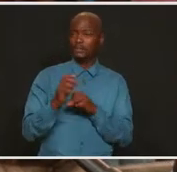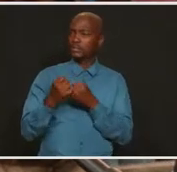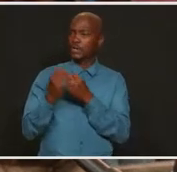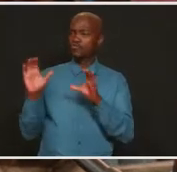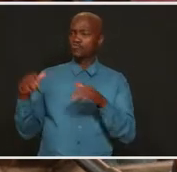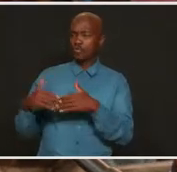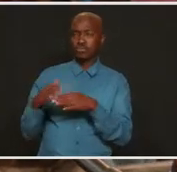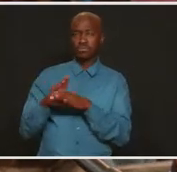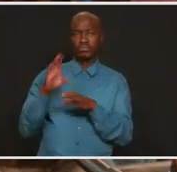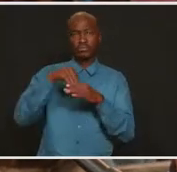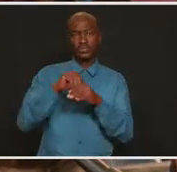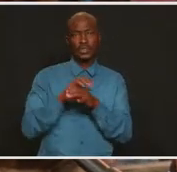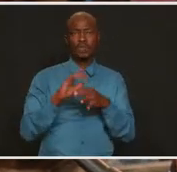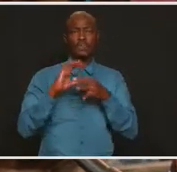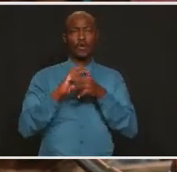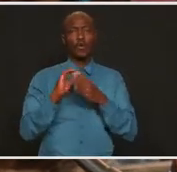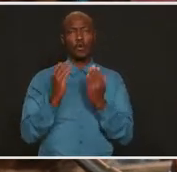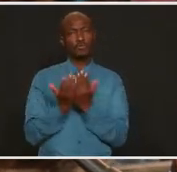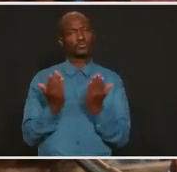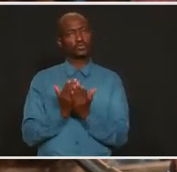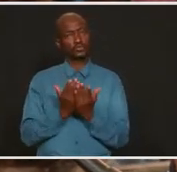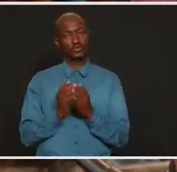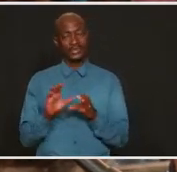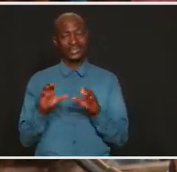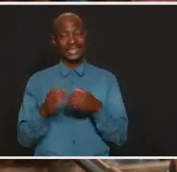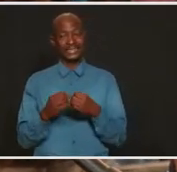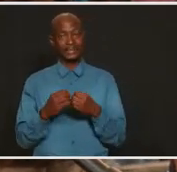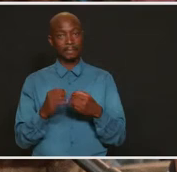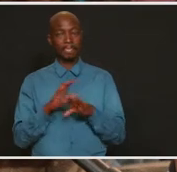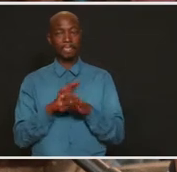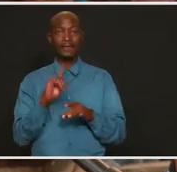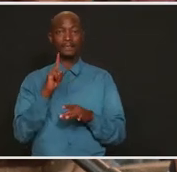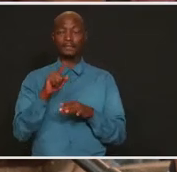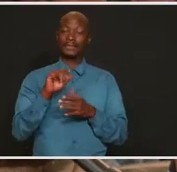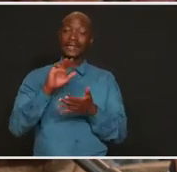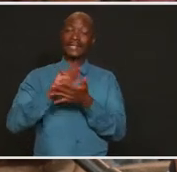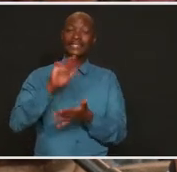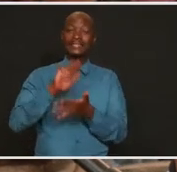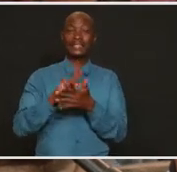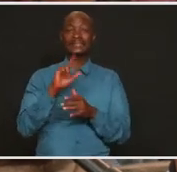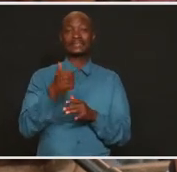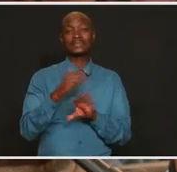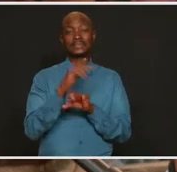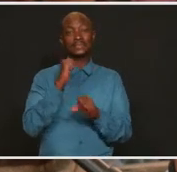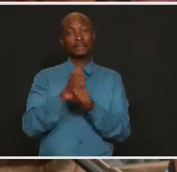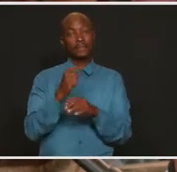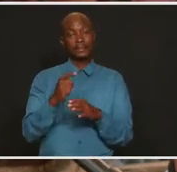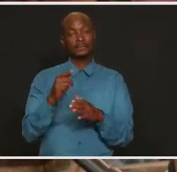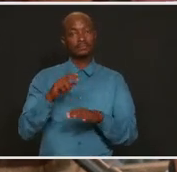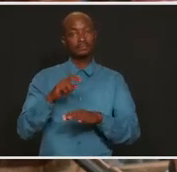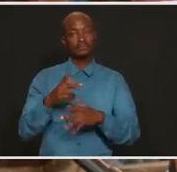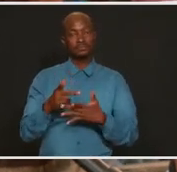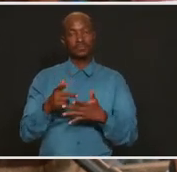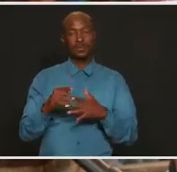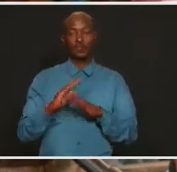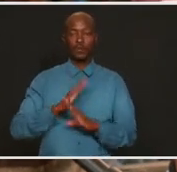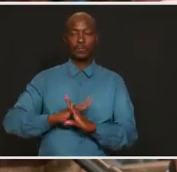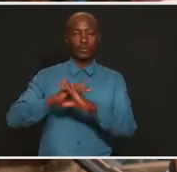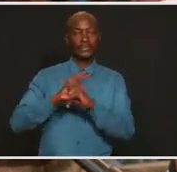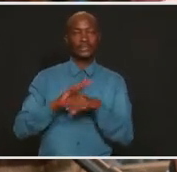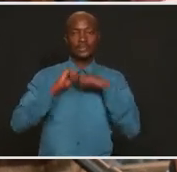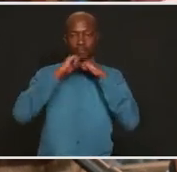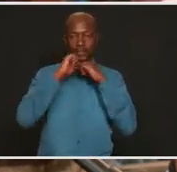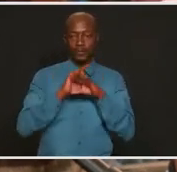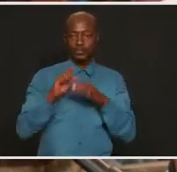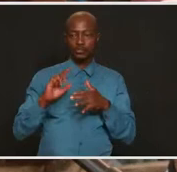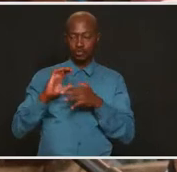to the formulation of The Homeschool section against the South African schools Act of 1996 made provision for and protected parents parents